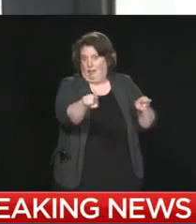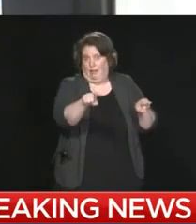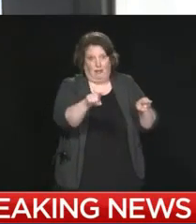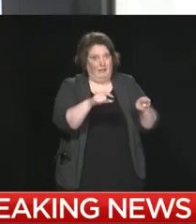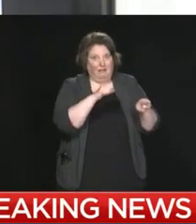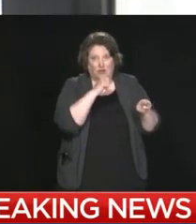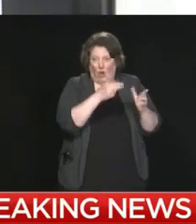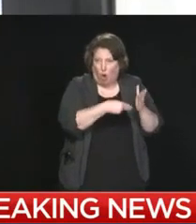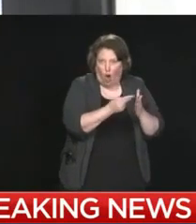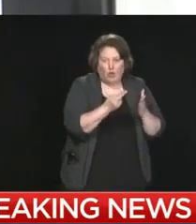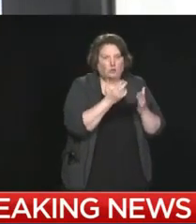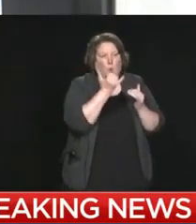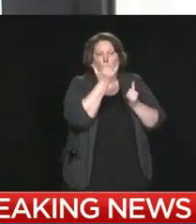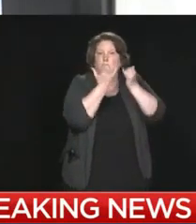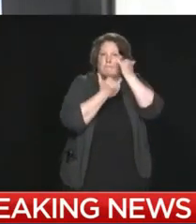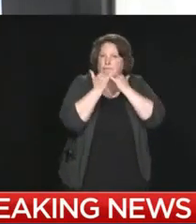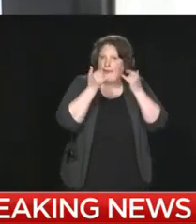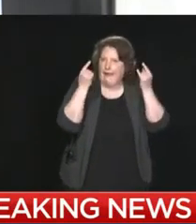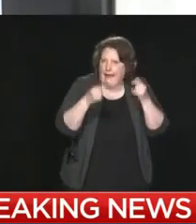also to